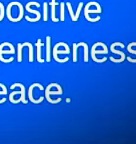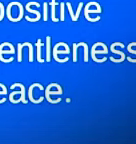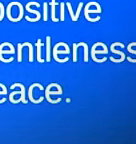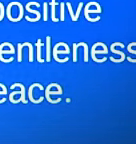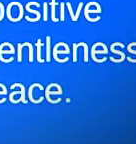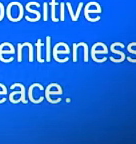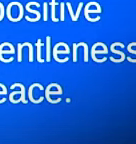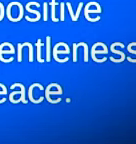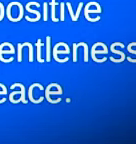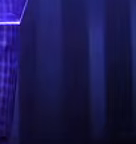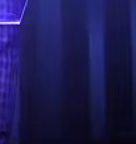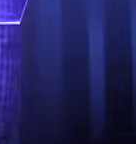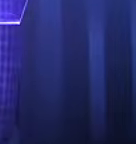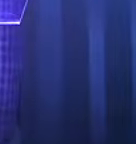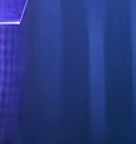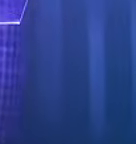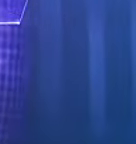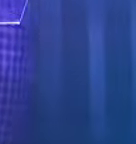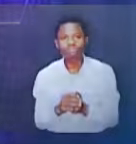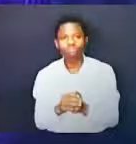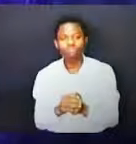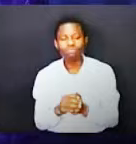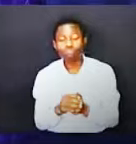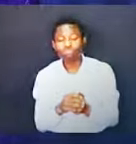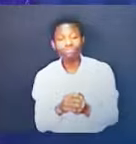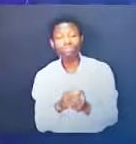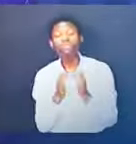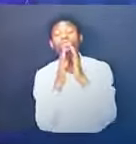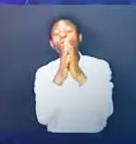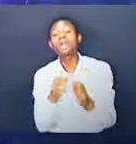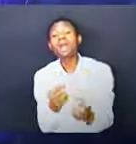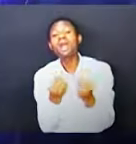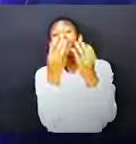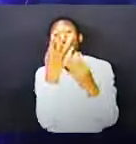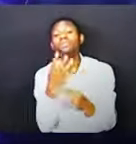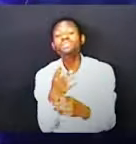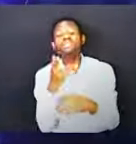How many of you don't drink liquor?